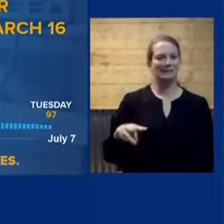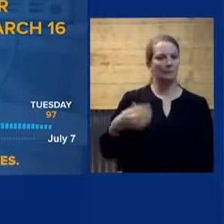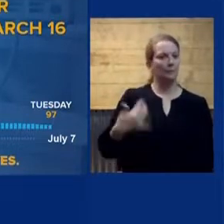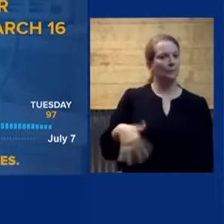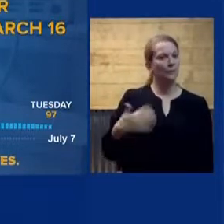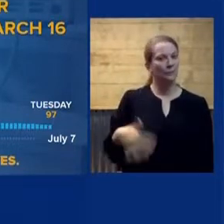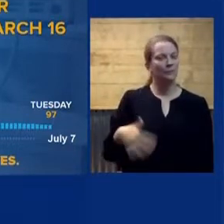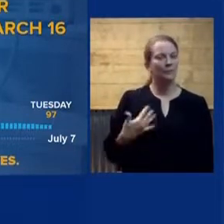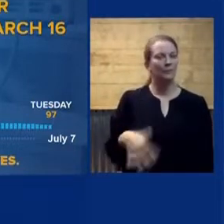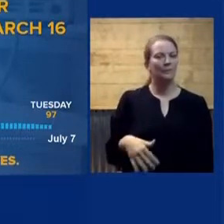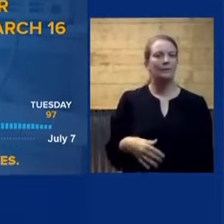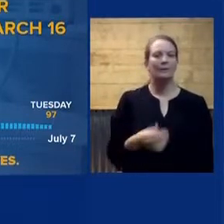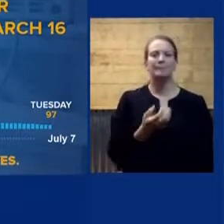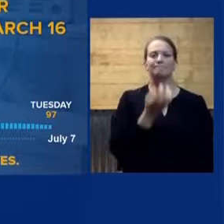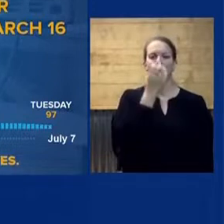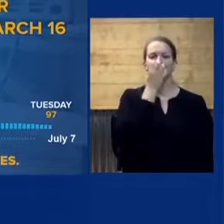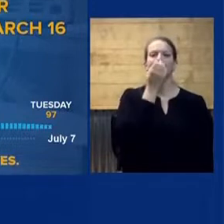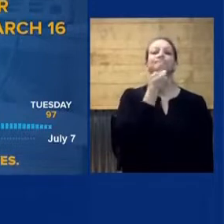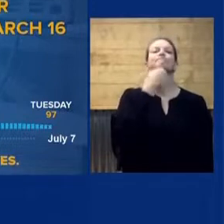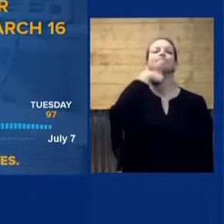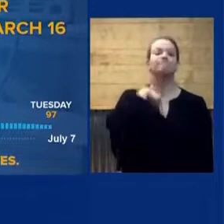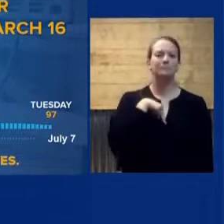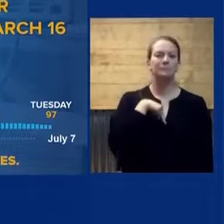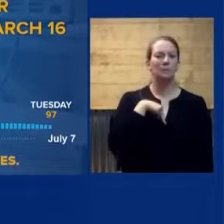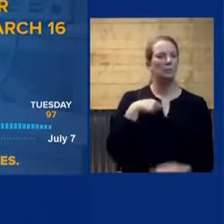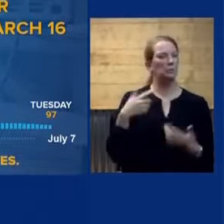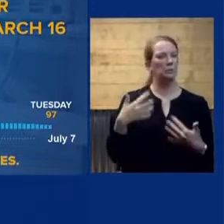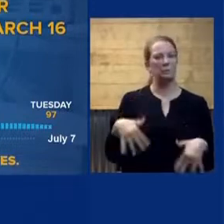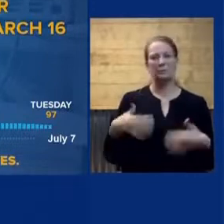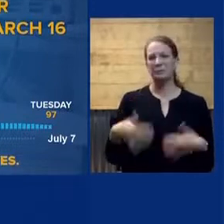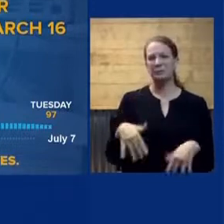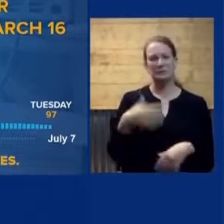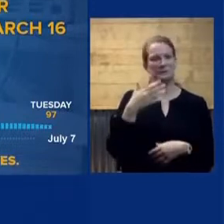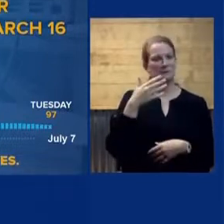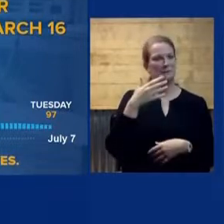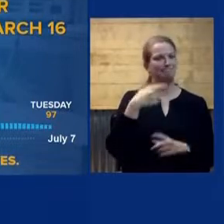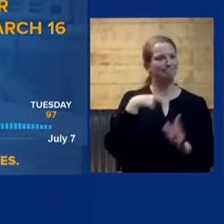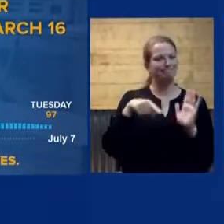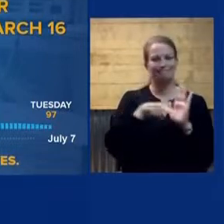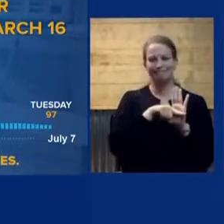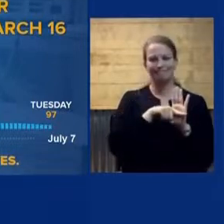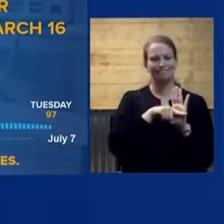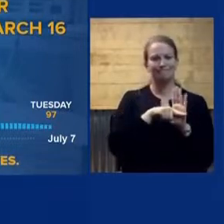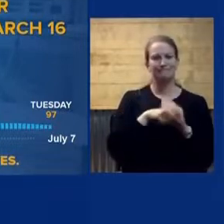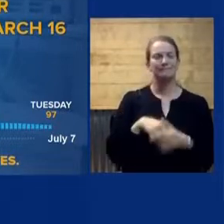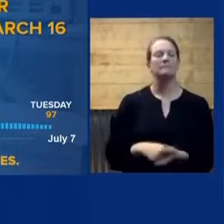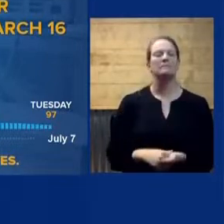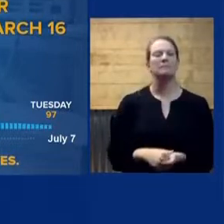Intubations have been a bad indicator. The number of people who once they're